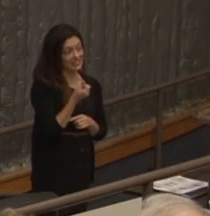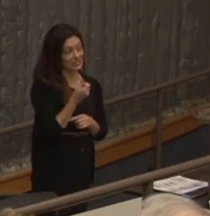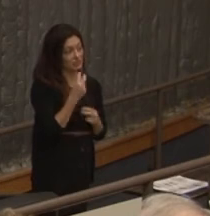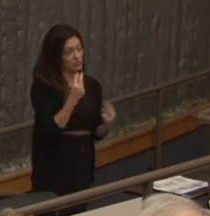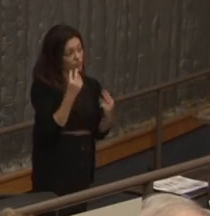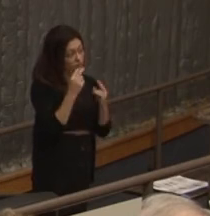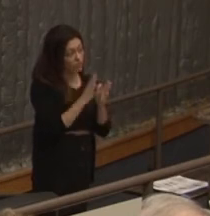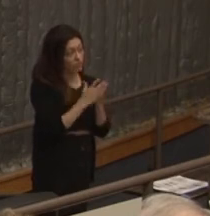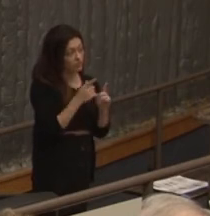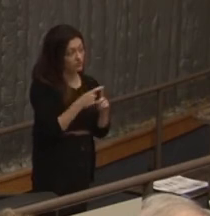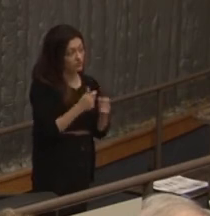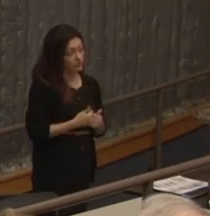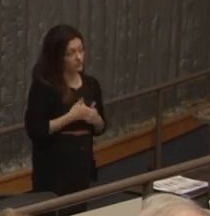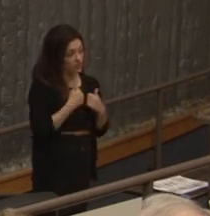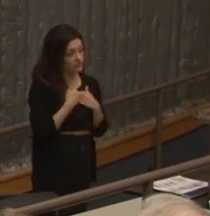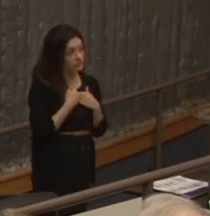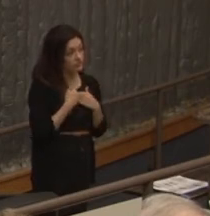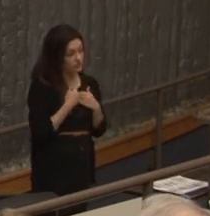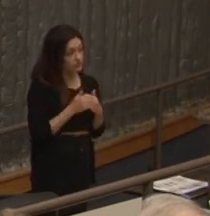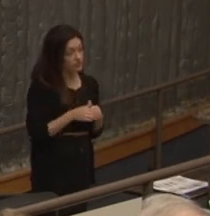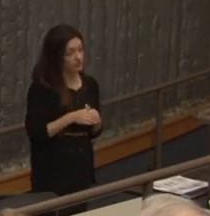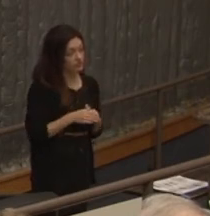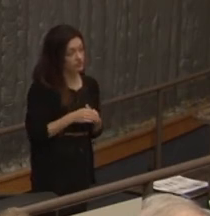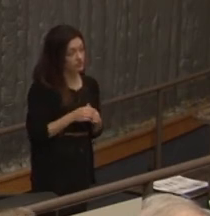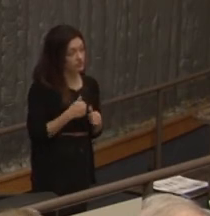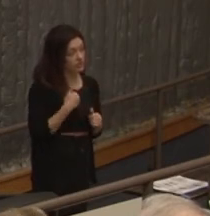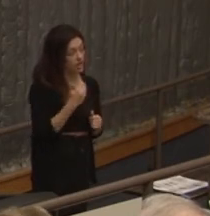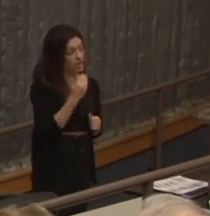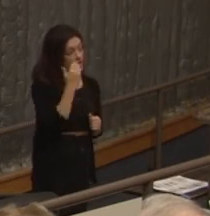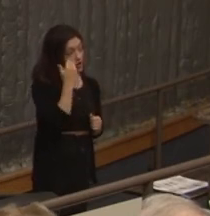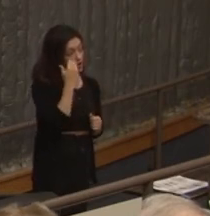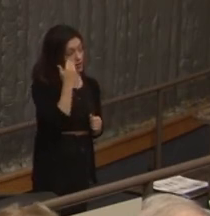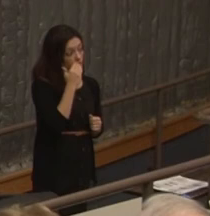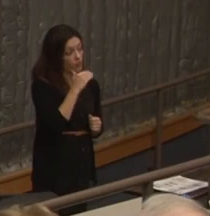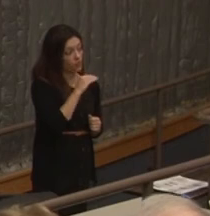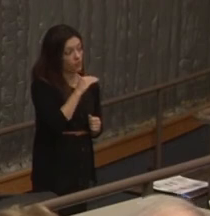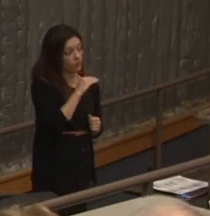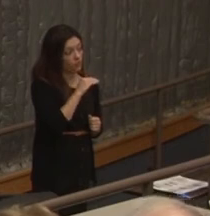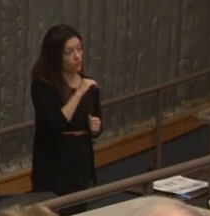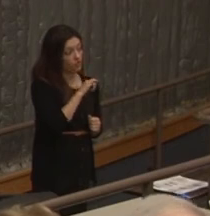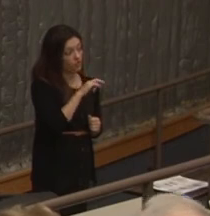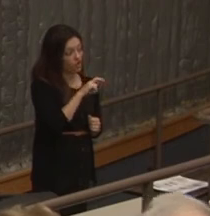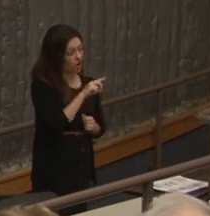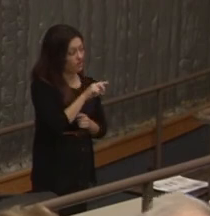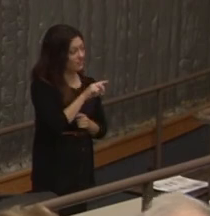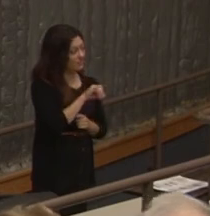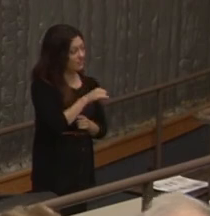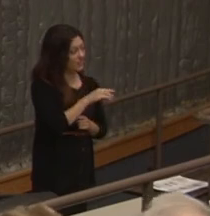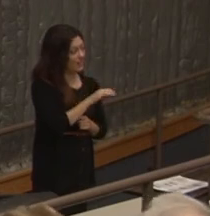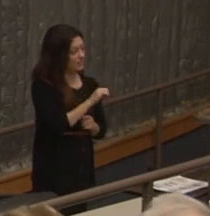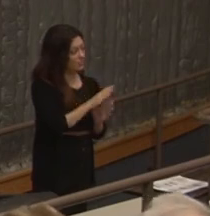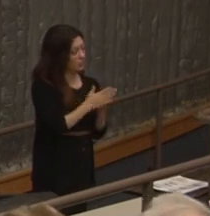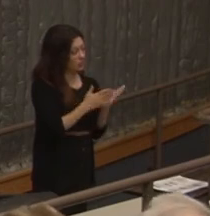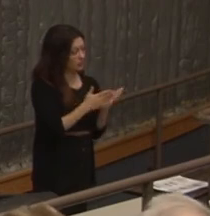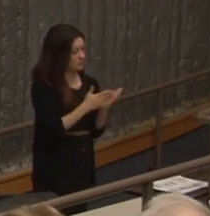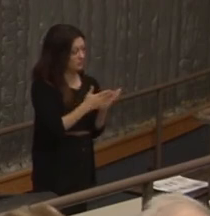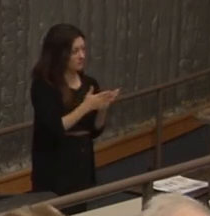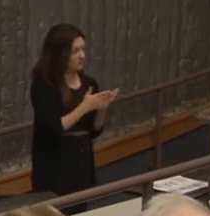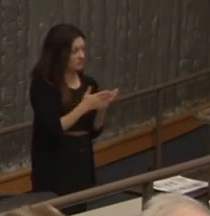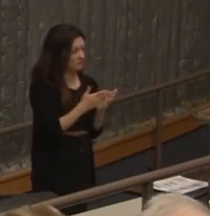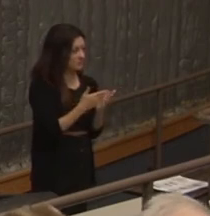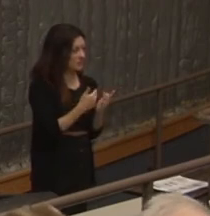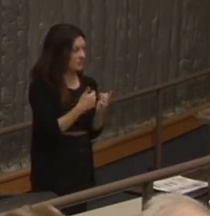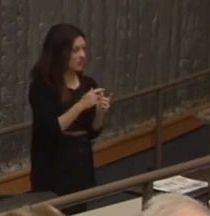books of the survivors started to, and I know when a Yahrzeit book came into our family, it changed the atmosphere. I